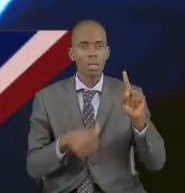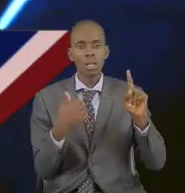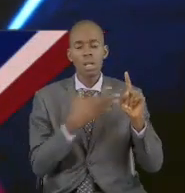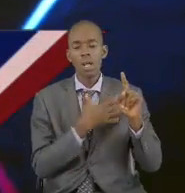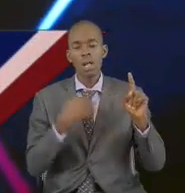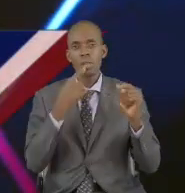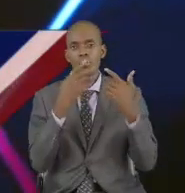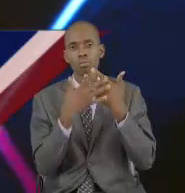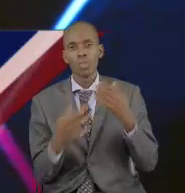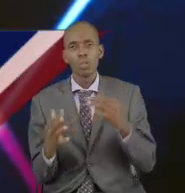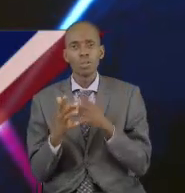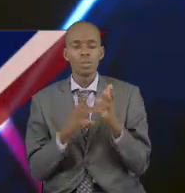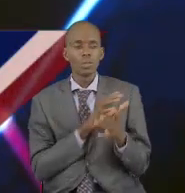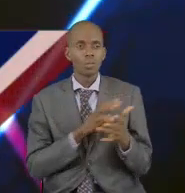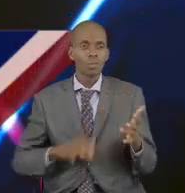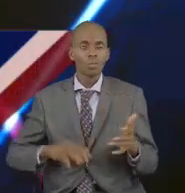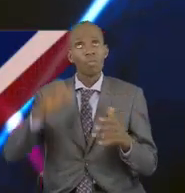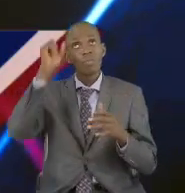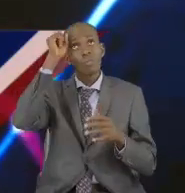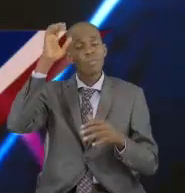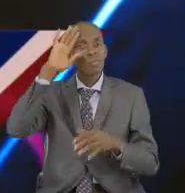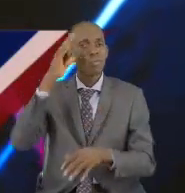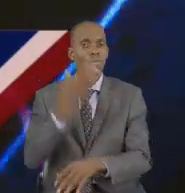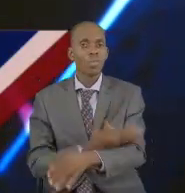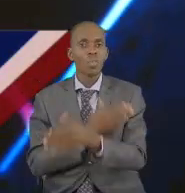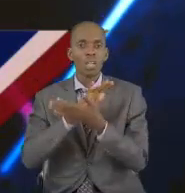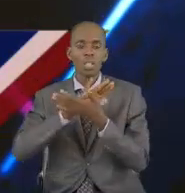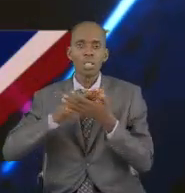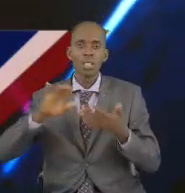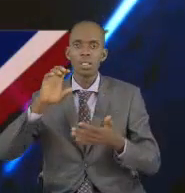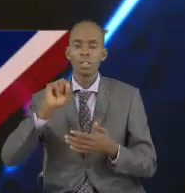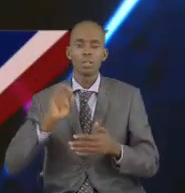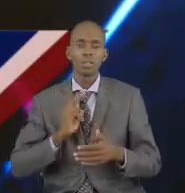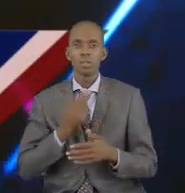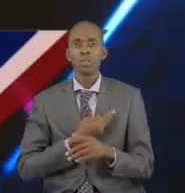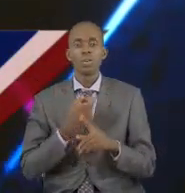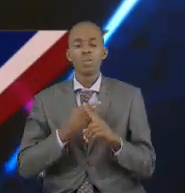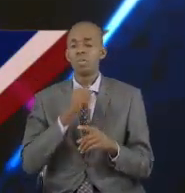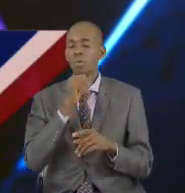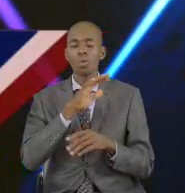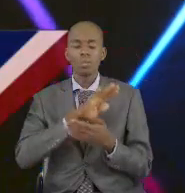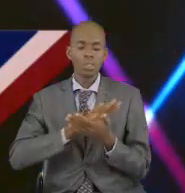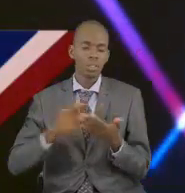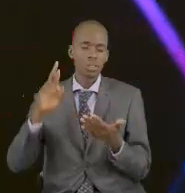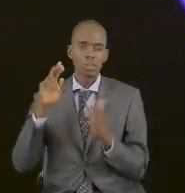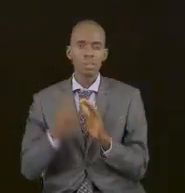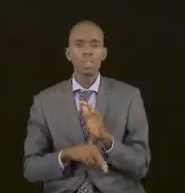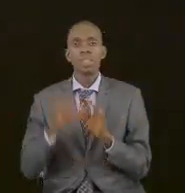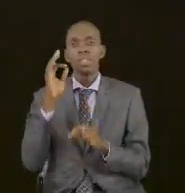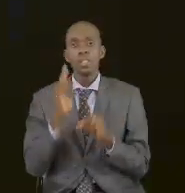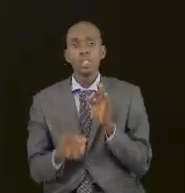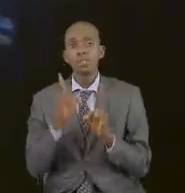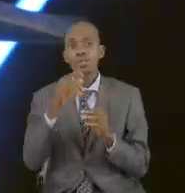Jesus Christ, his Son, cleanseth us from all unrighteousness. If you have been